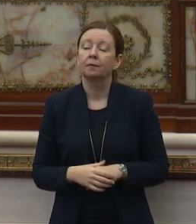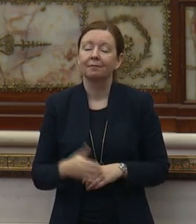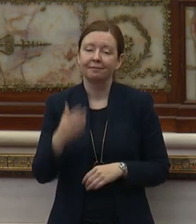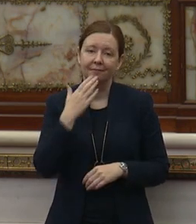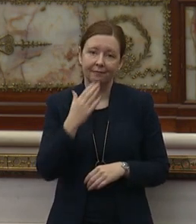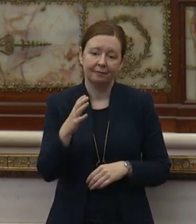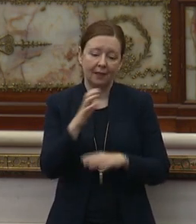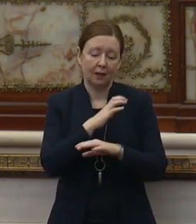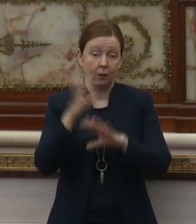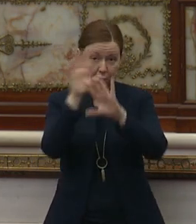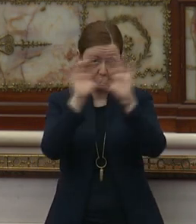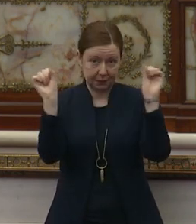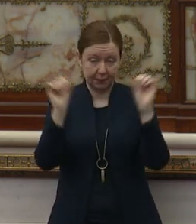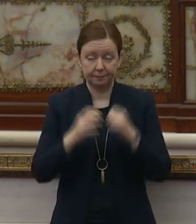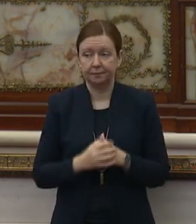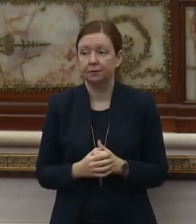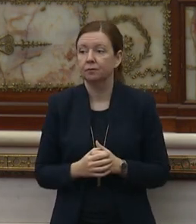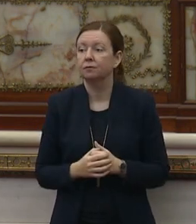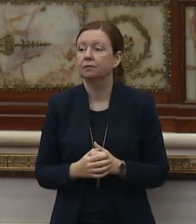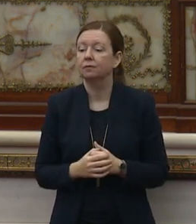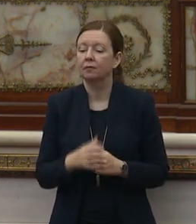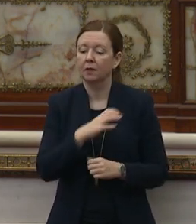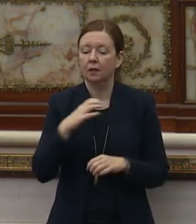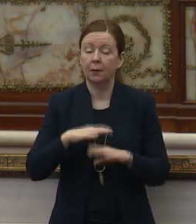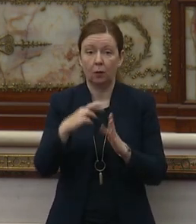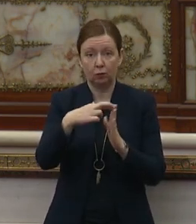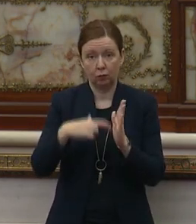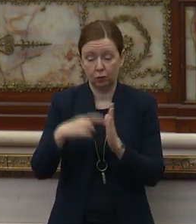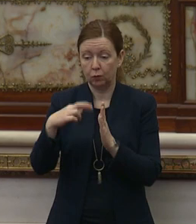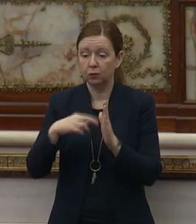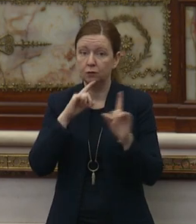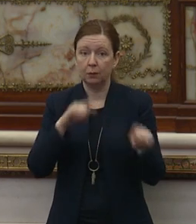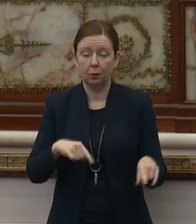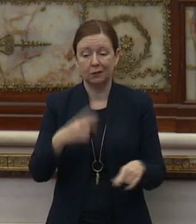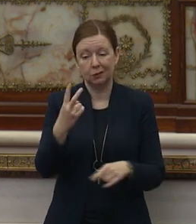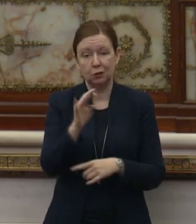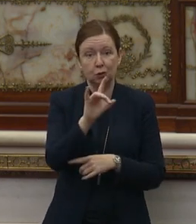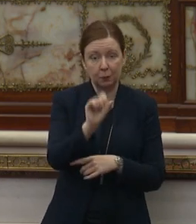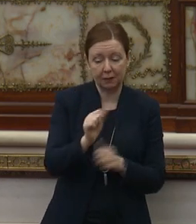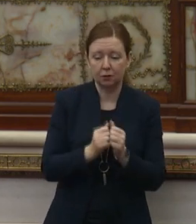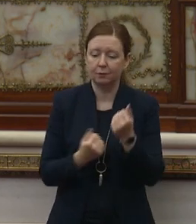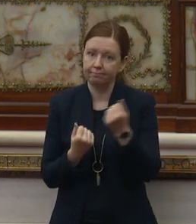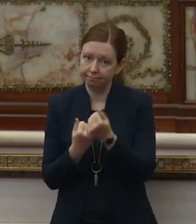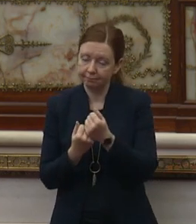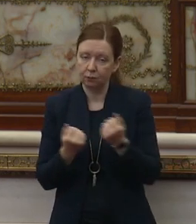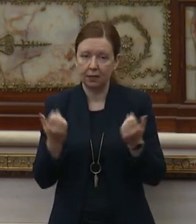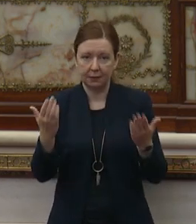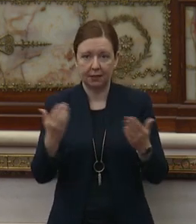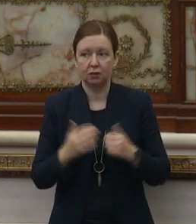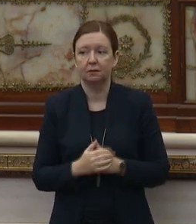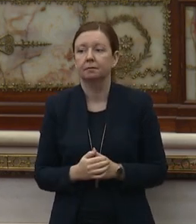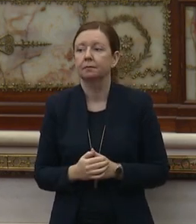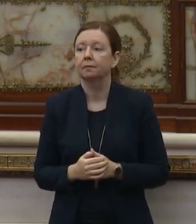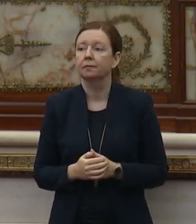Thank you, Council President. The Committee on Rules reports out two bills with a favorable